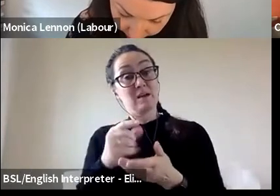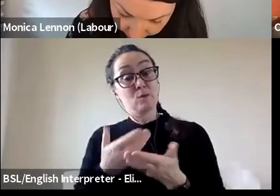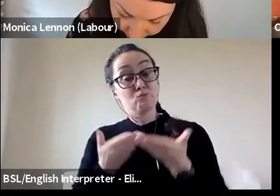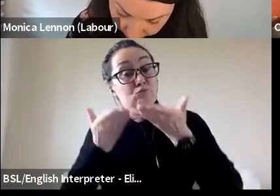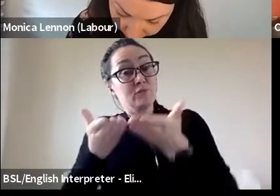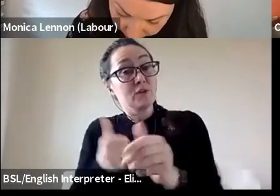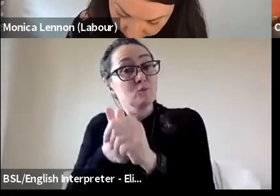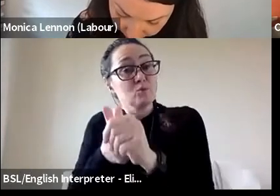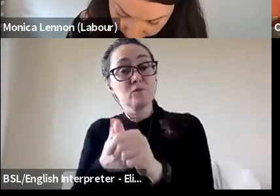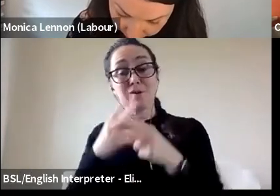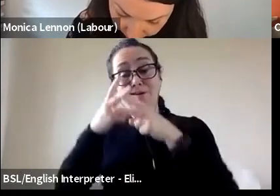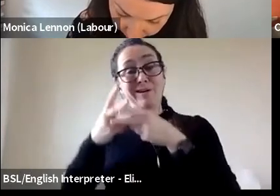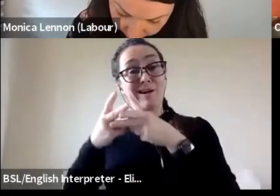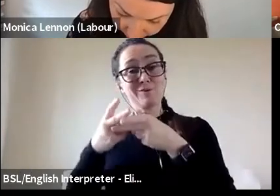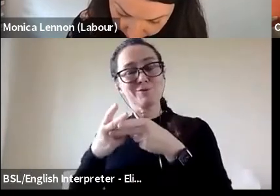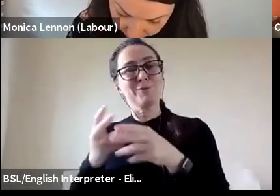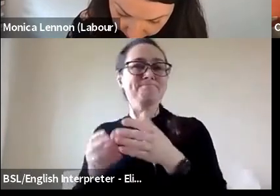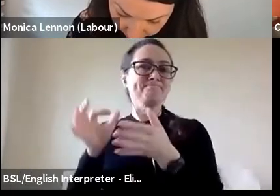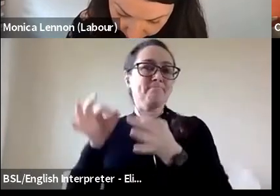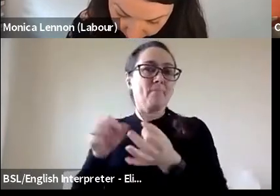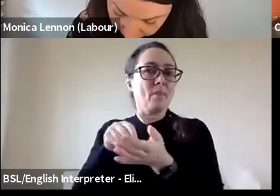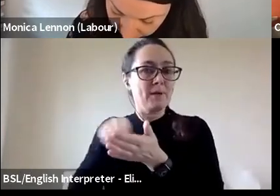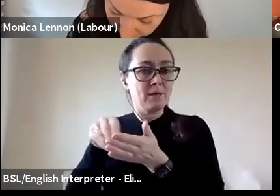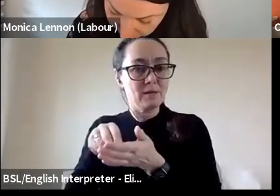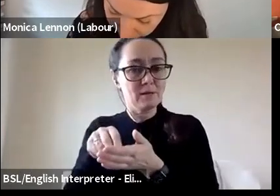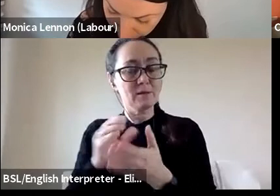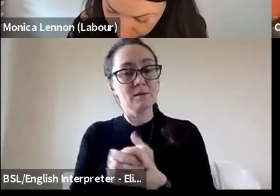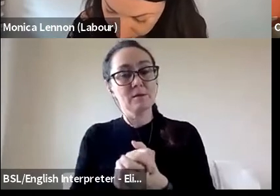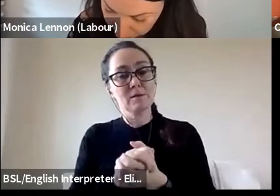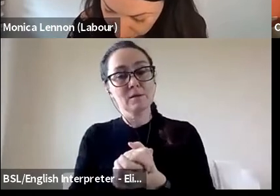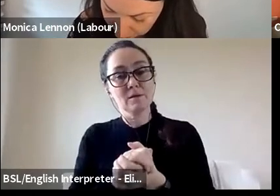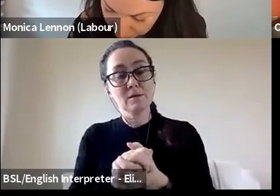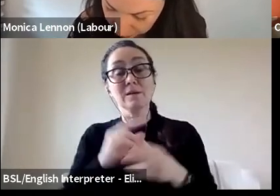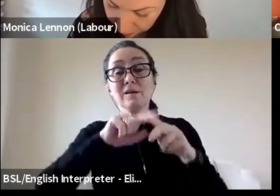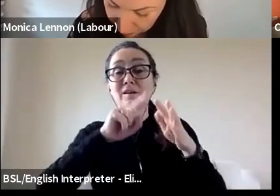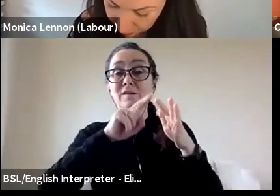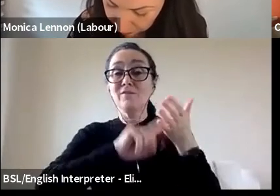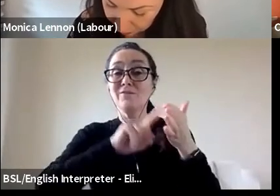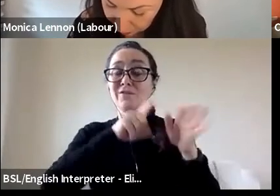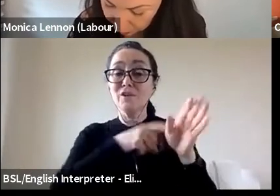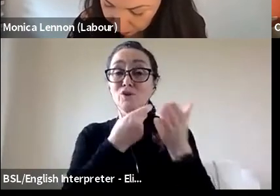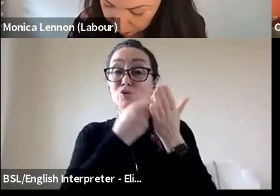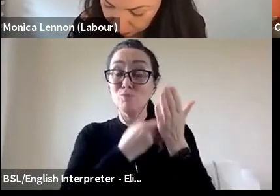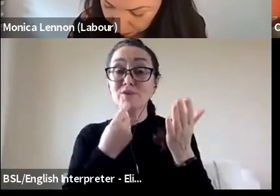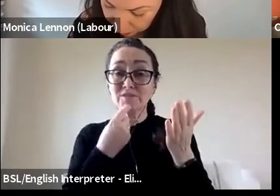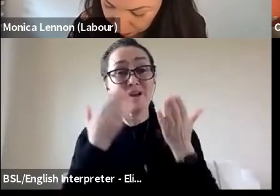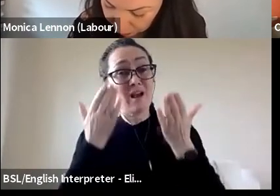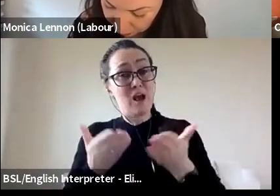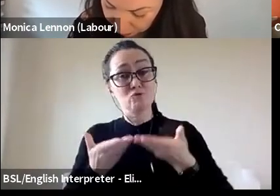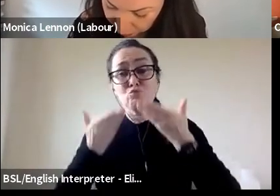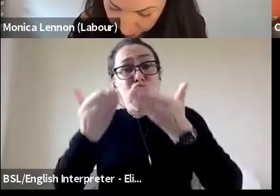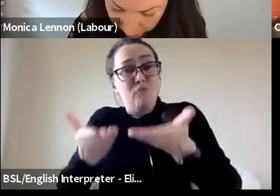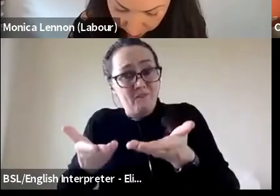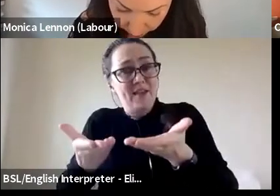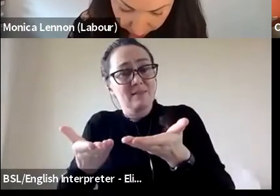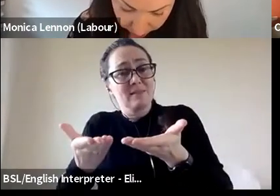range of options for respite is a recommendation in the Feely report of last month. So I believe the action already taken